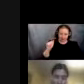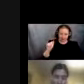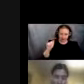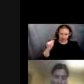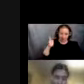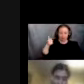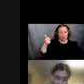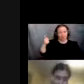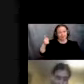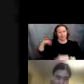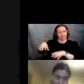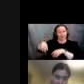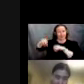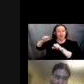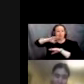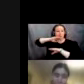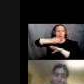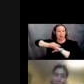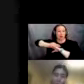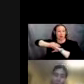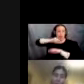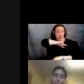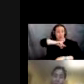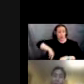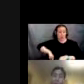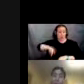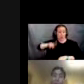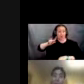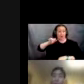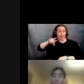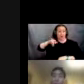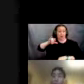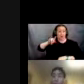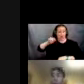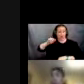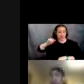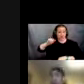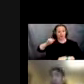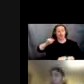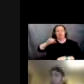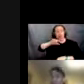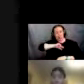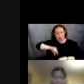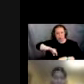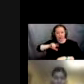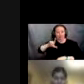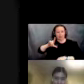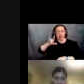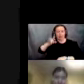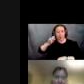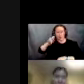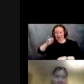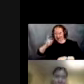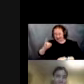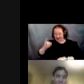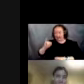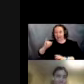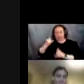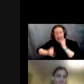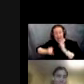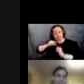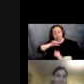of Queen Kaipolani, who was Queen Liliuokalani, the last Queen of Hawaii's sister.